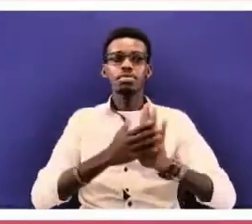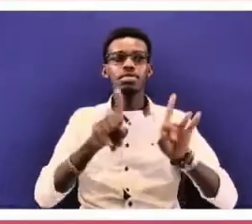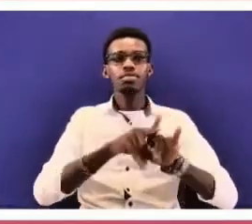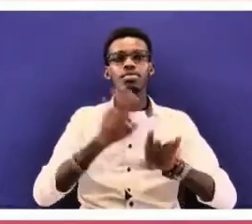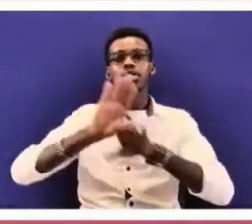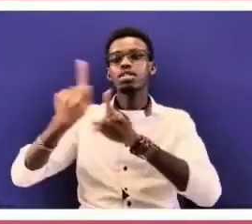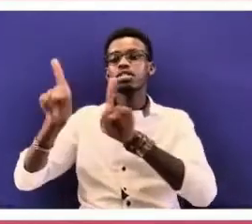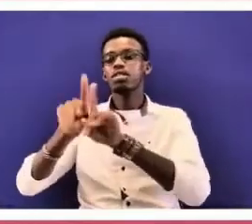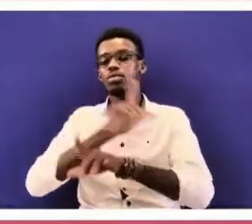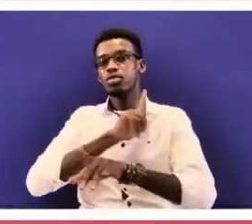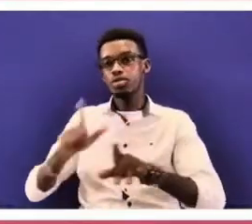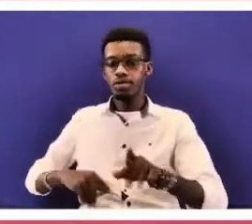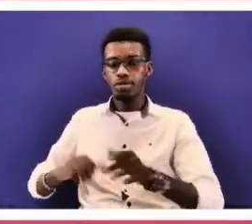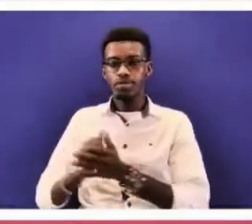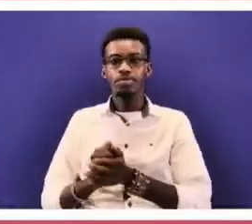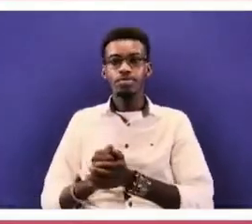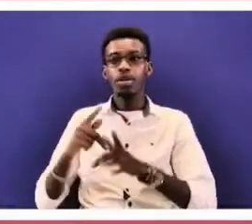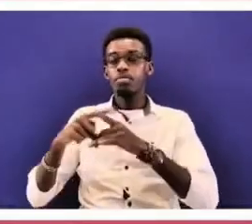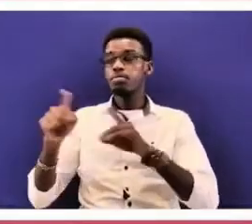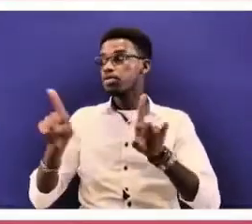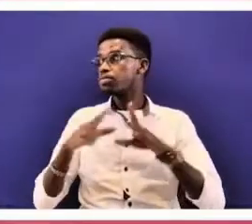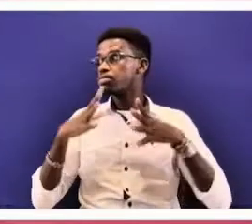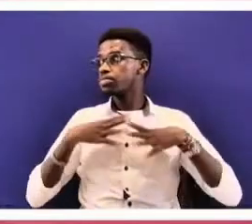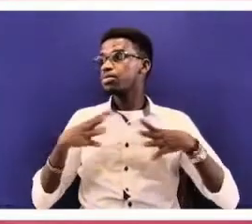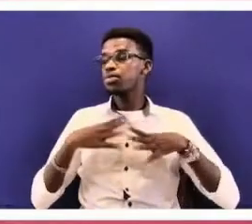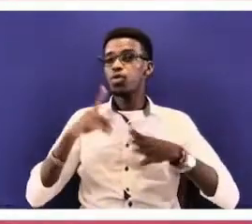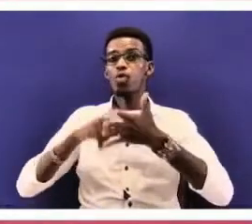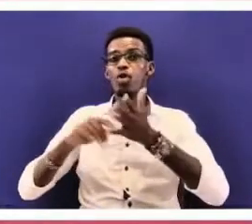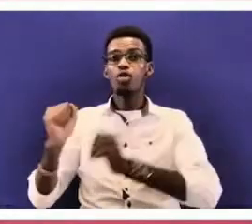God, but let us be overcomers.